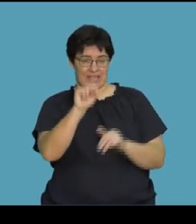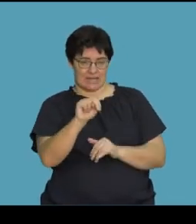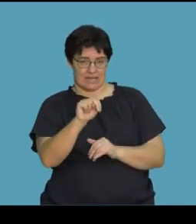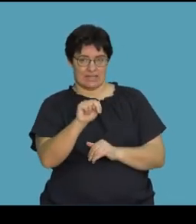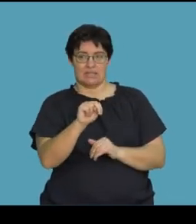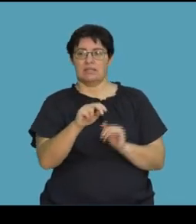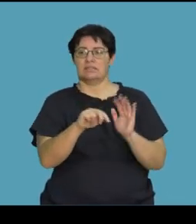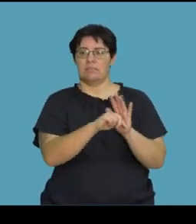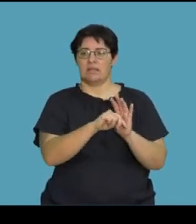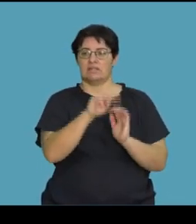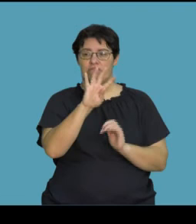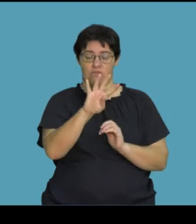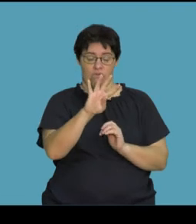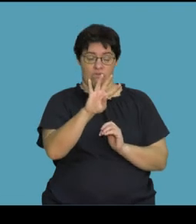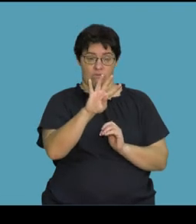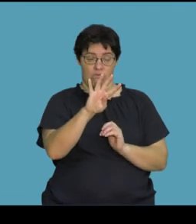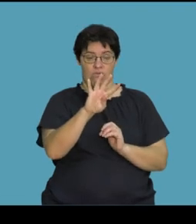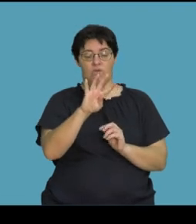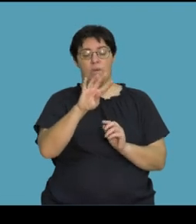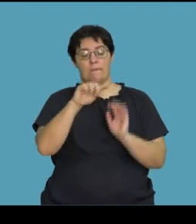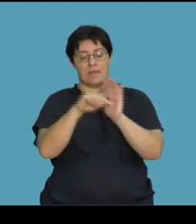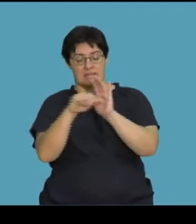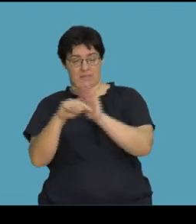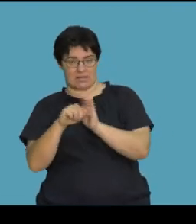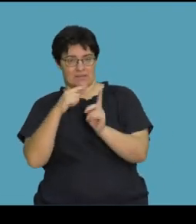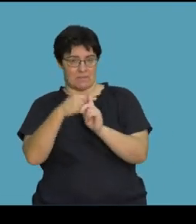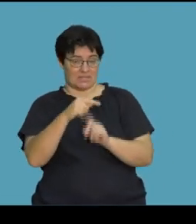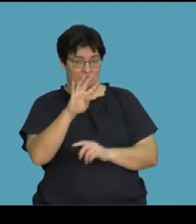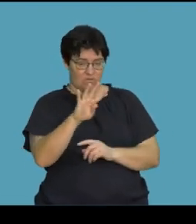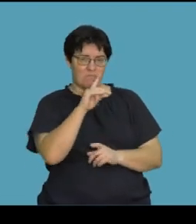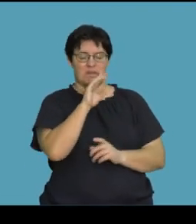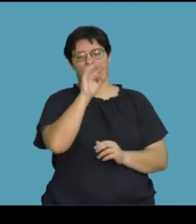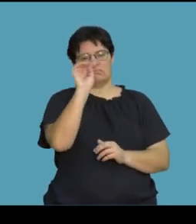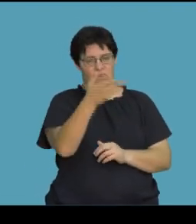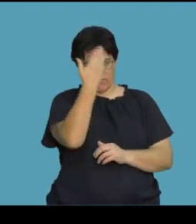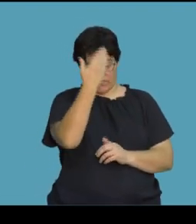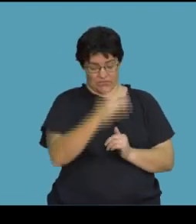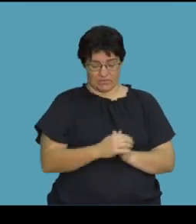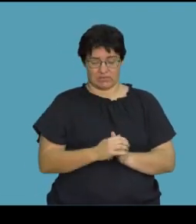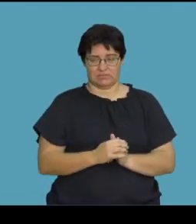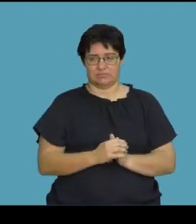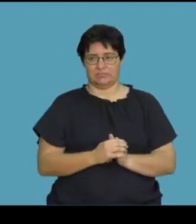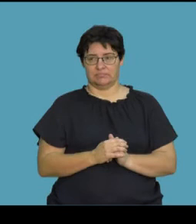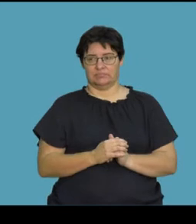is minus 4n. The minus and the minus, they will give me a positive. Therefore, it's minus 4n